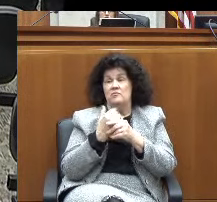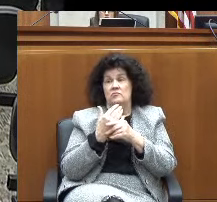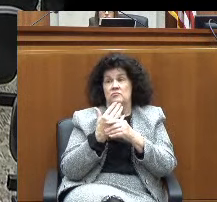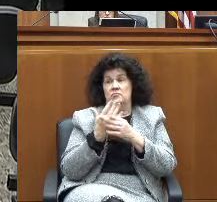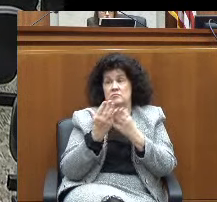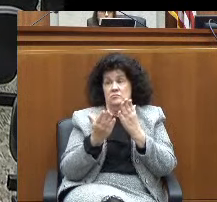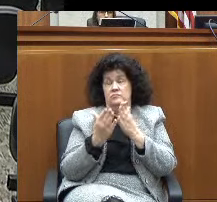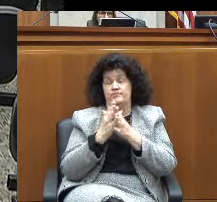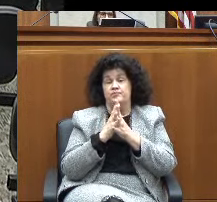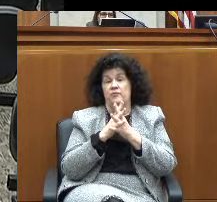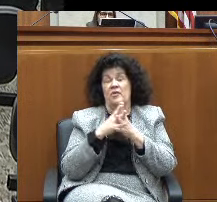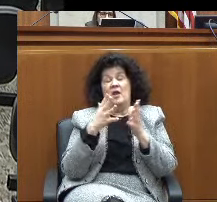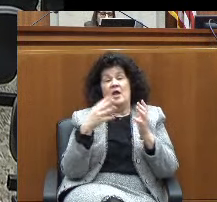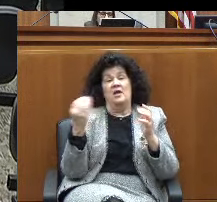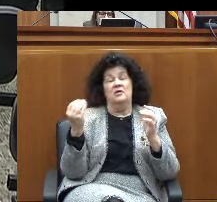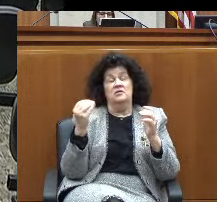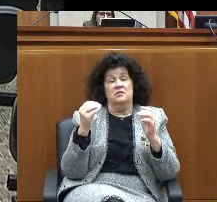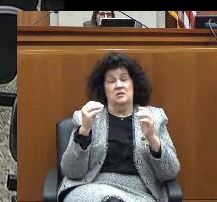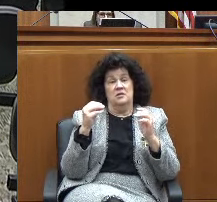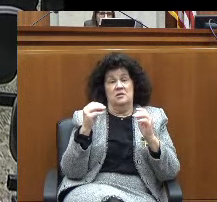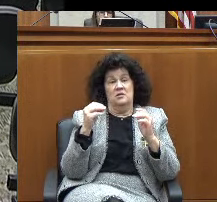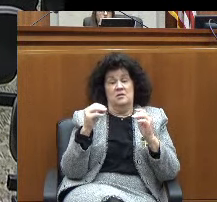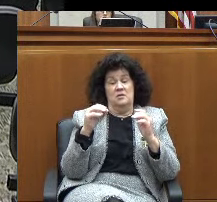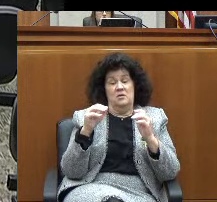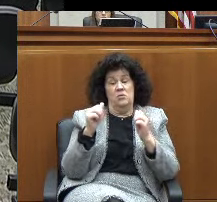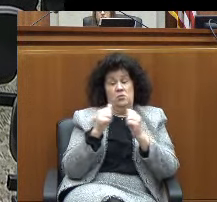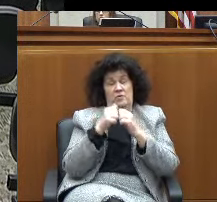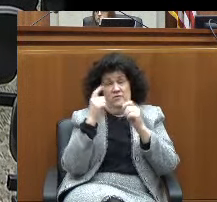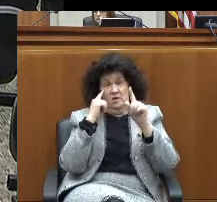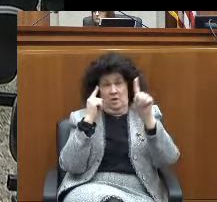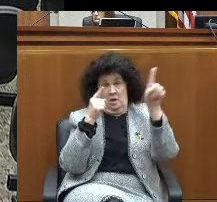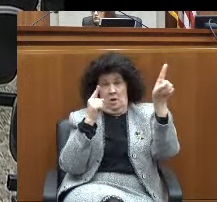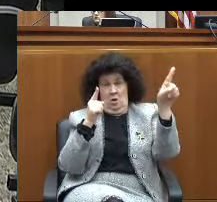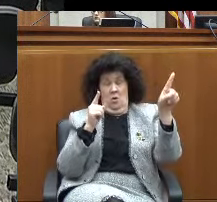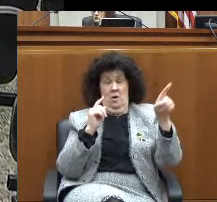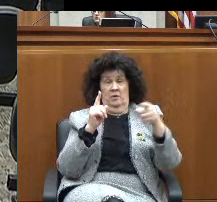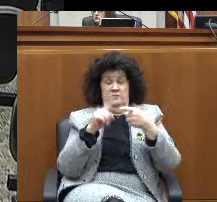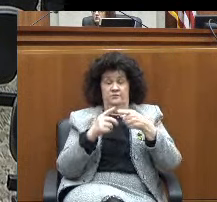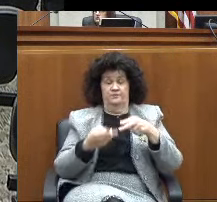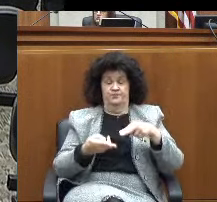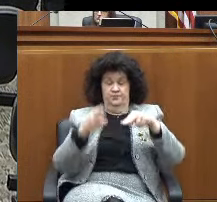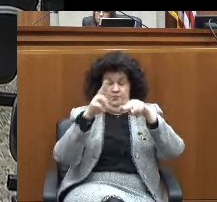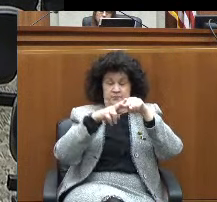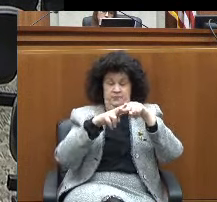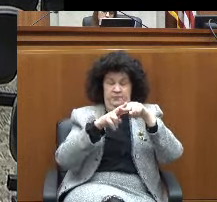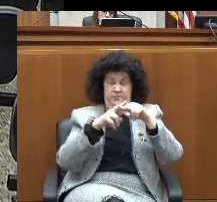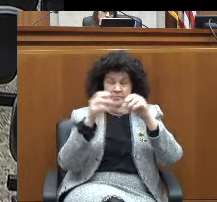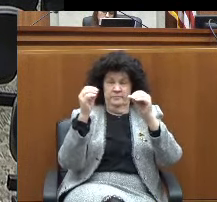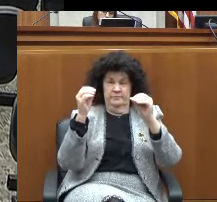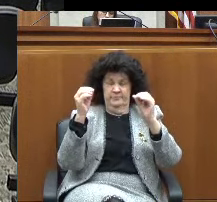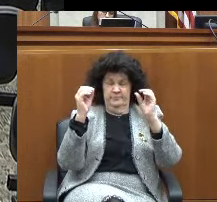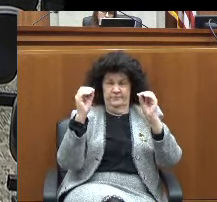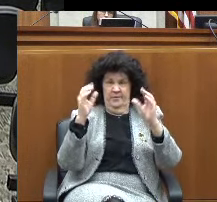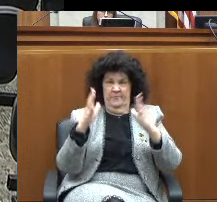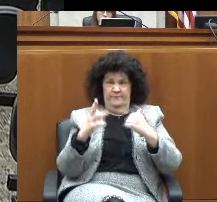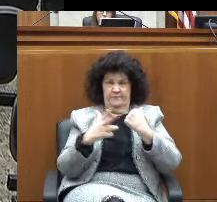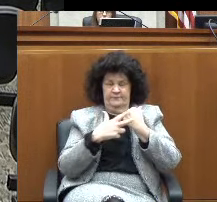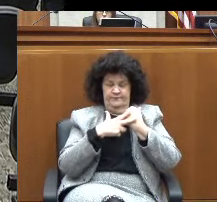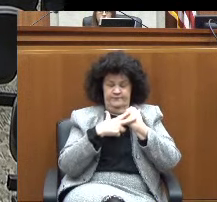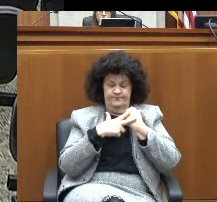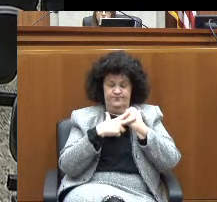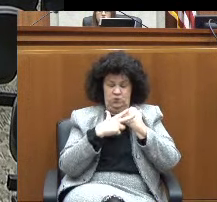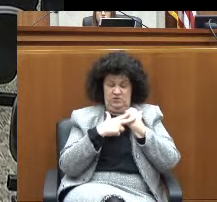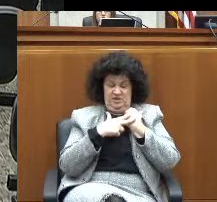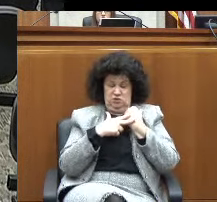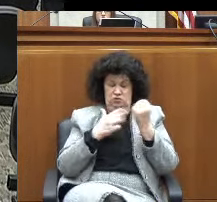them publicly available. And with the ultimate goal for us to increase retention over time. But I think there's